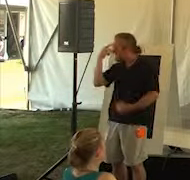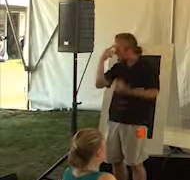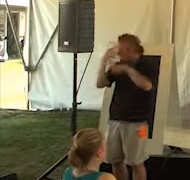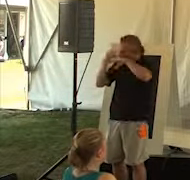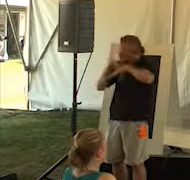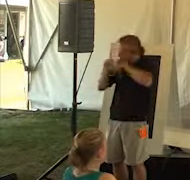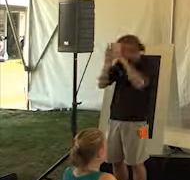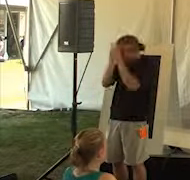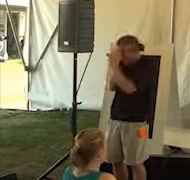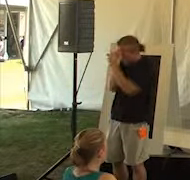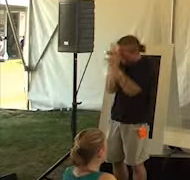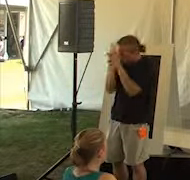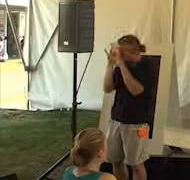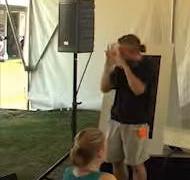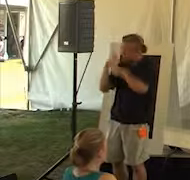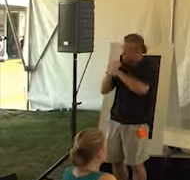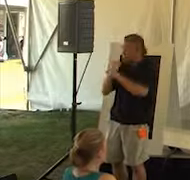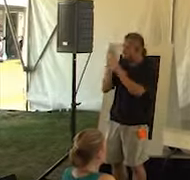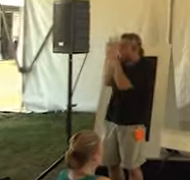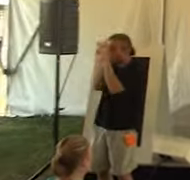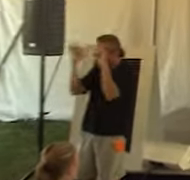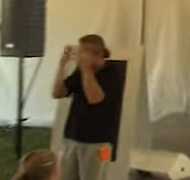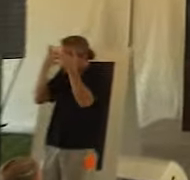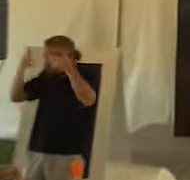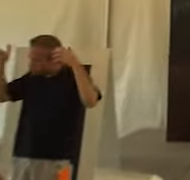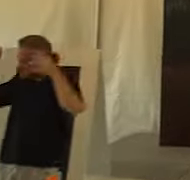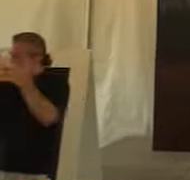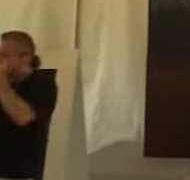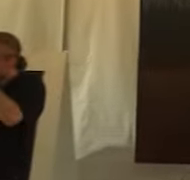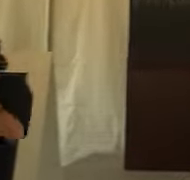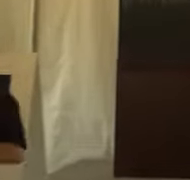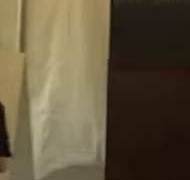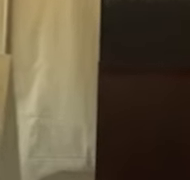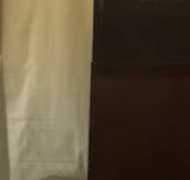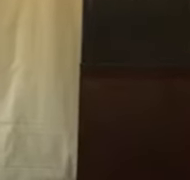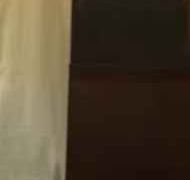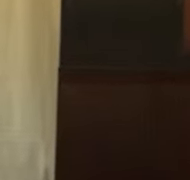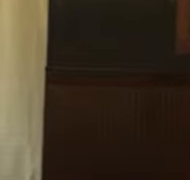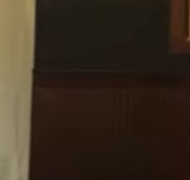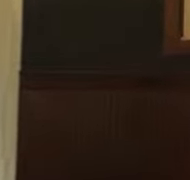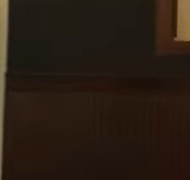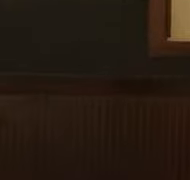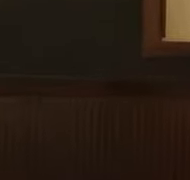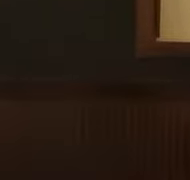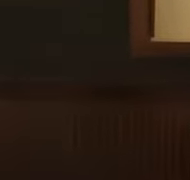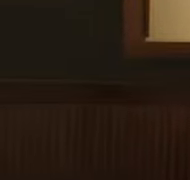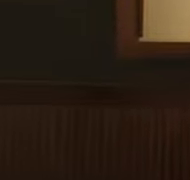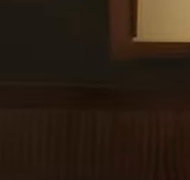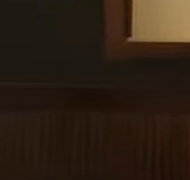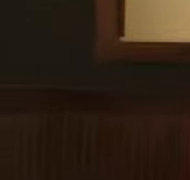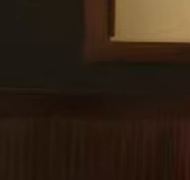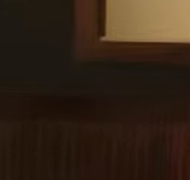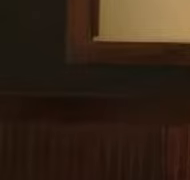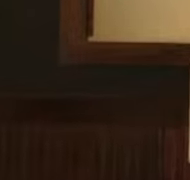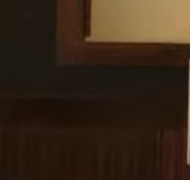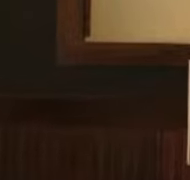lifetime trying to free itself from this prison, only to realize it's home. Thank you.